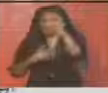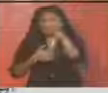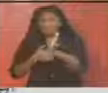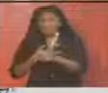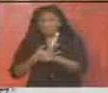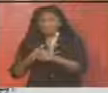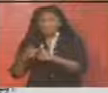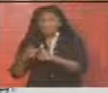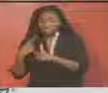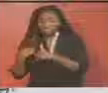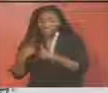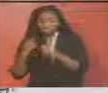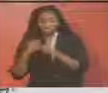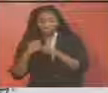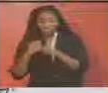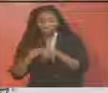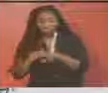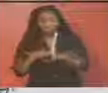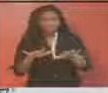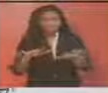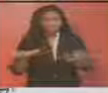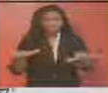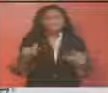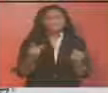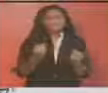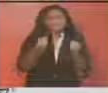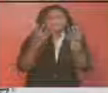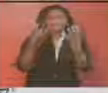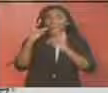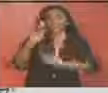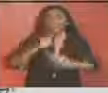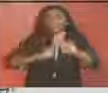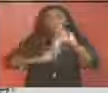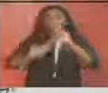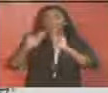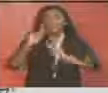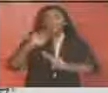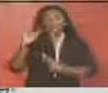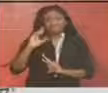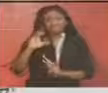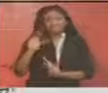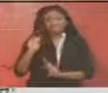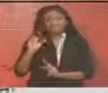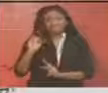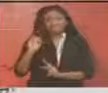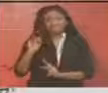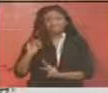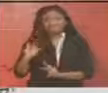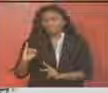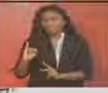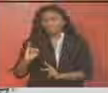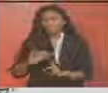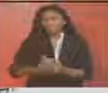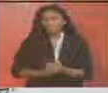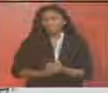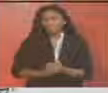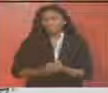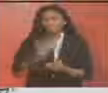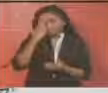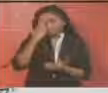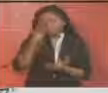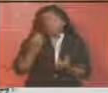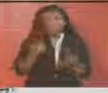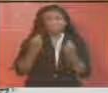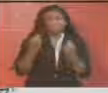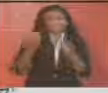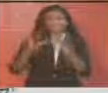in a short space of time. Hence our reason for getting our rolling averages now up to 7 within the space of a few days.